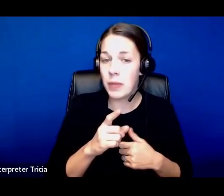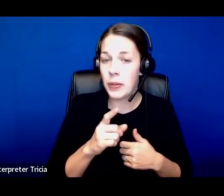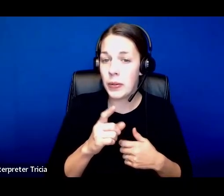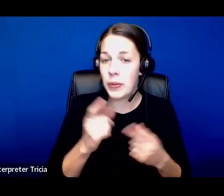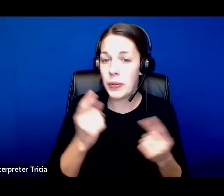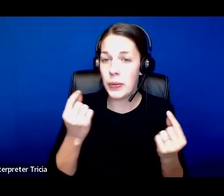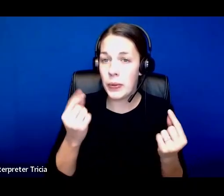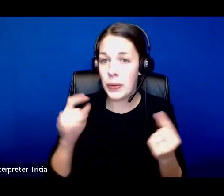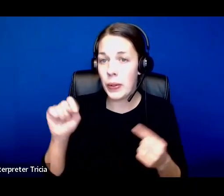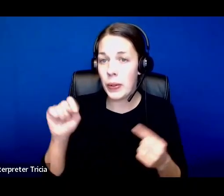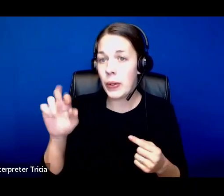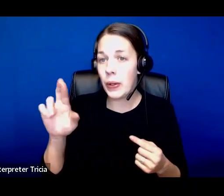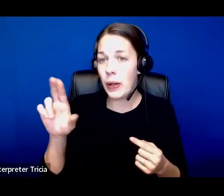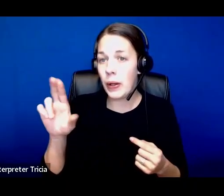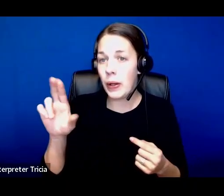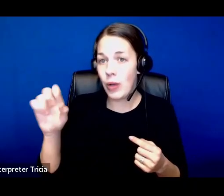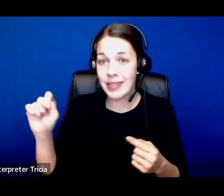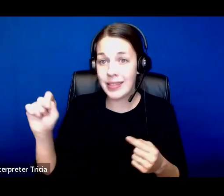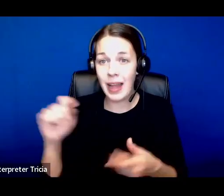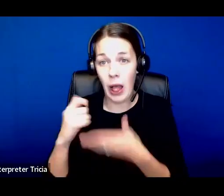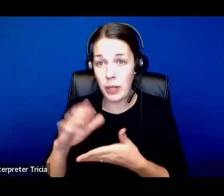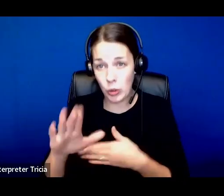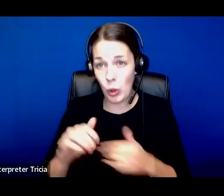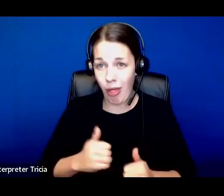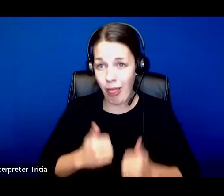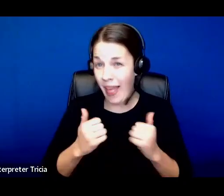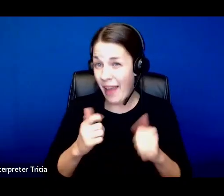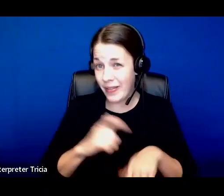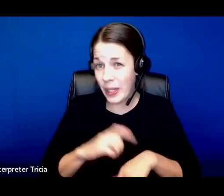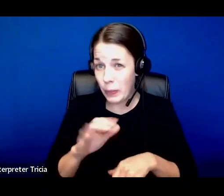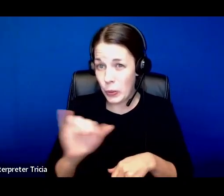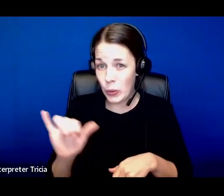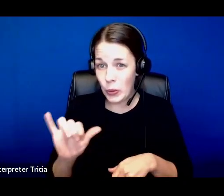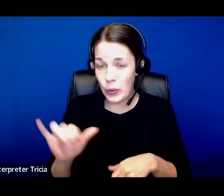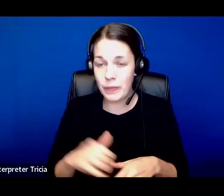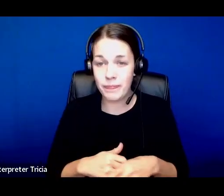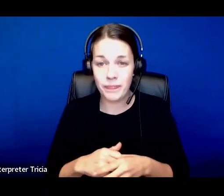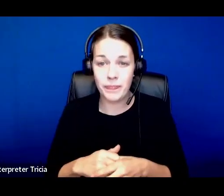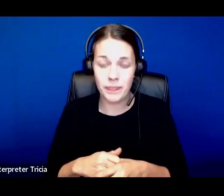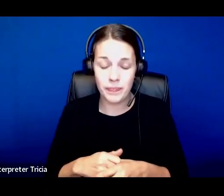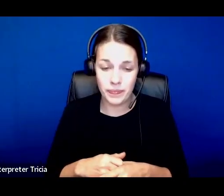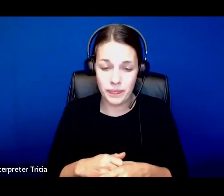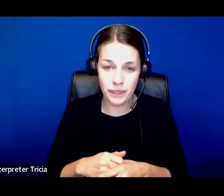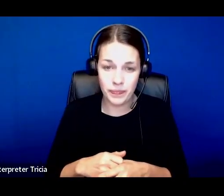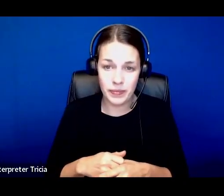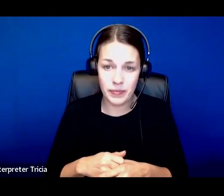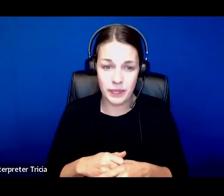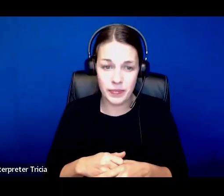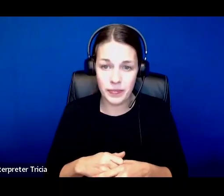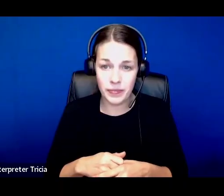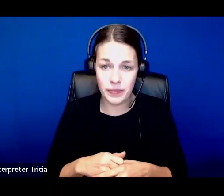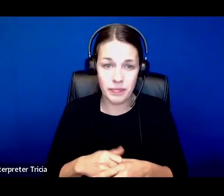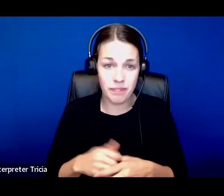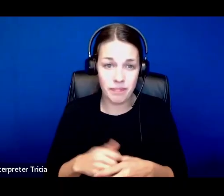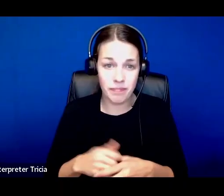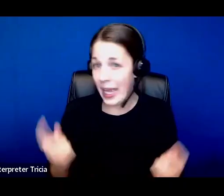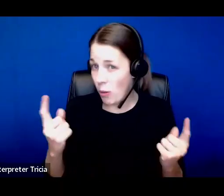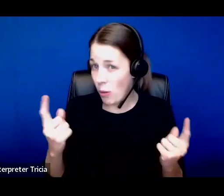with trust can help you in your lifetime too. So I kept that in there. It's for